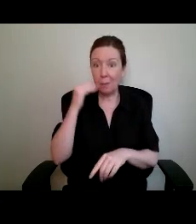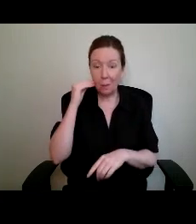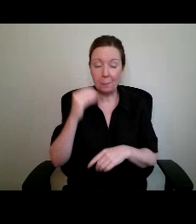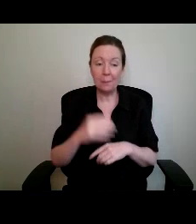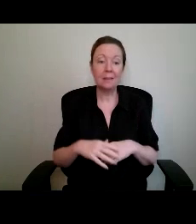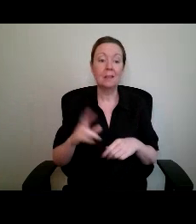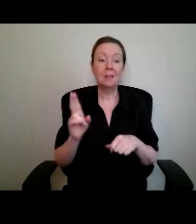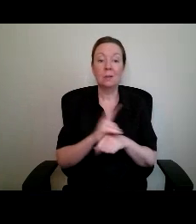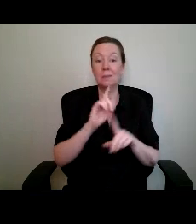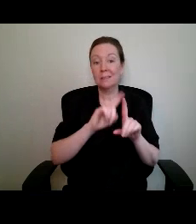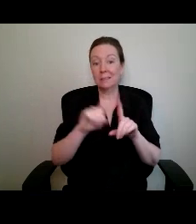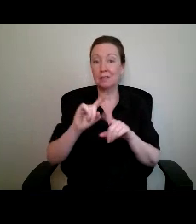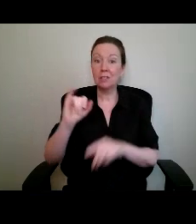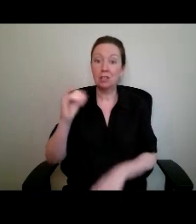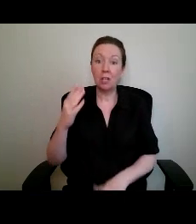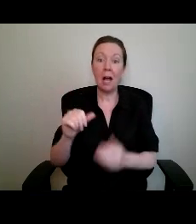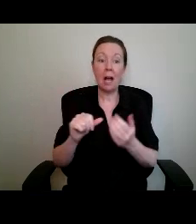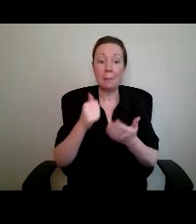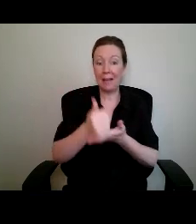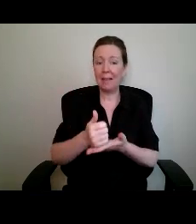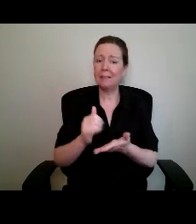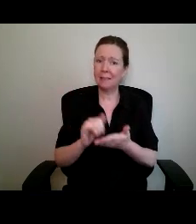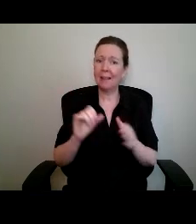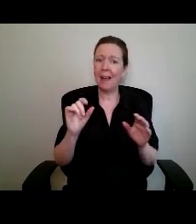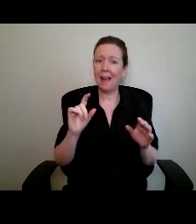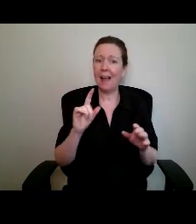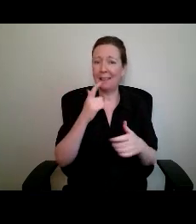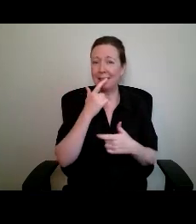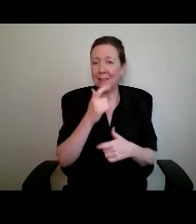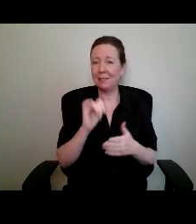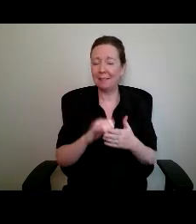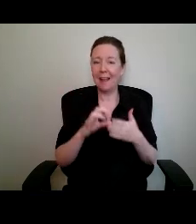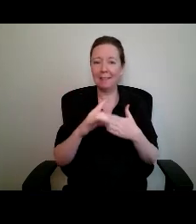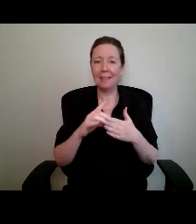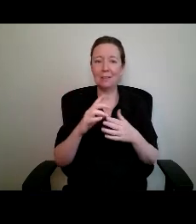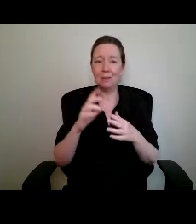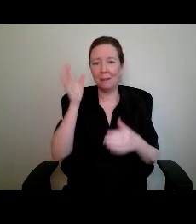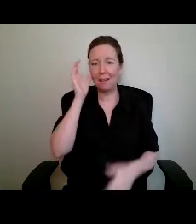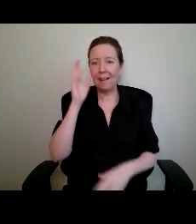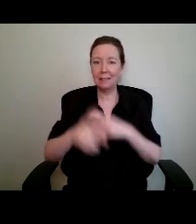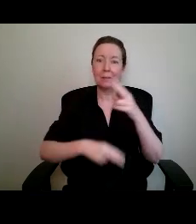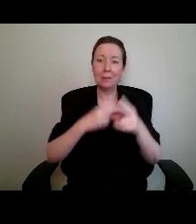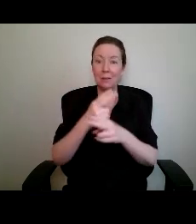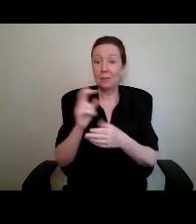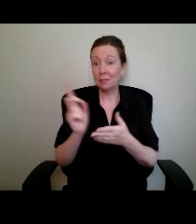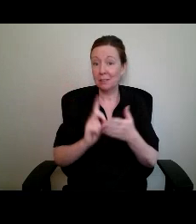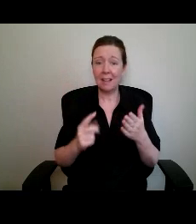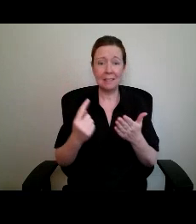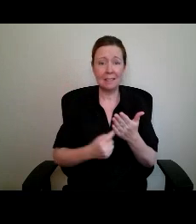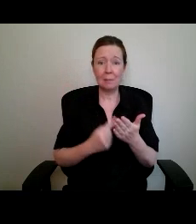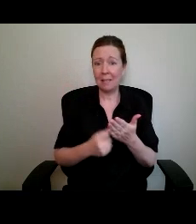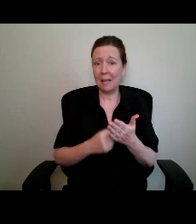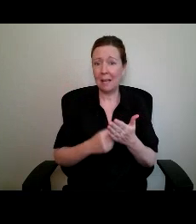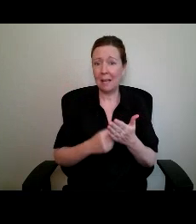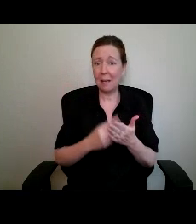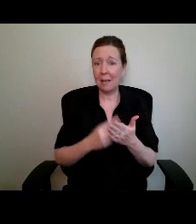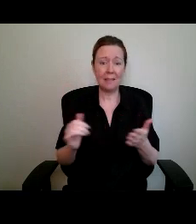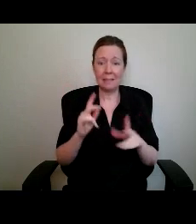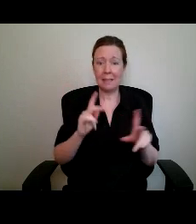Using different job aids, which is interesting because that leads to a concept of universal design. Sometimes some of the things that folks